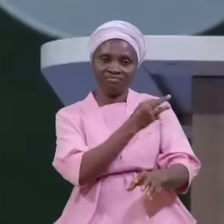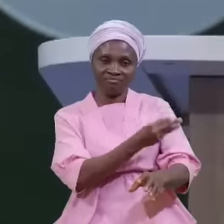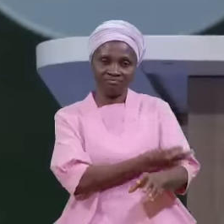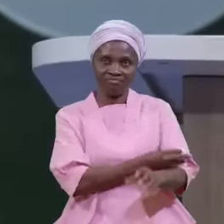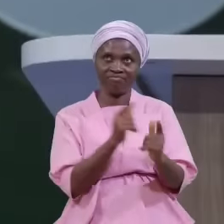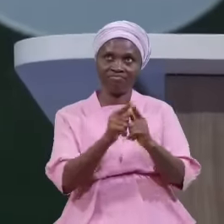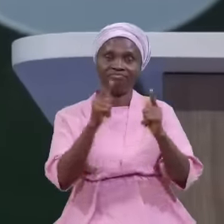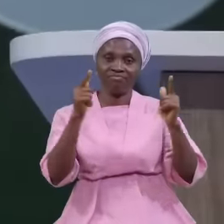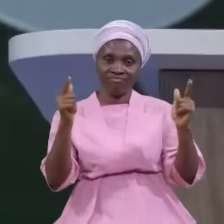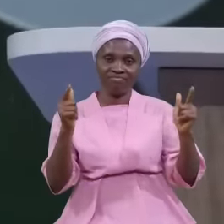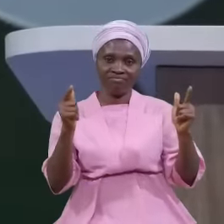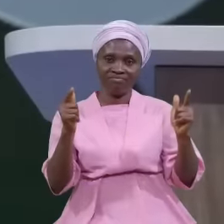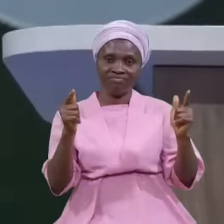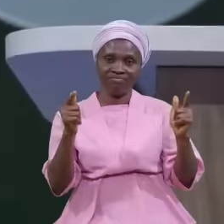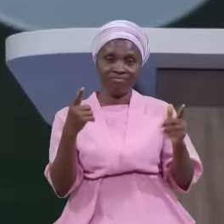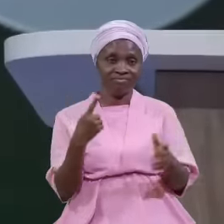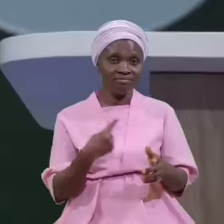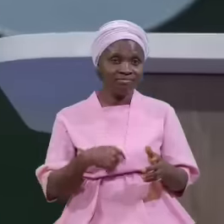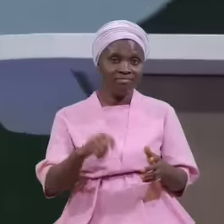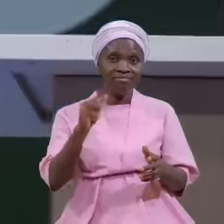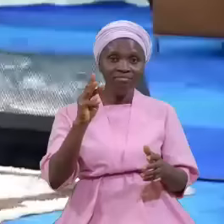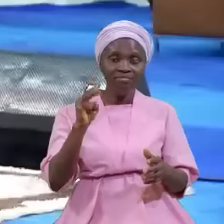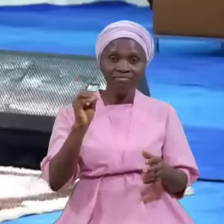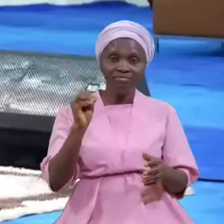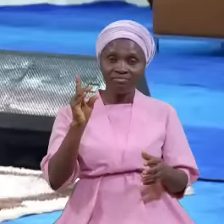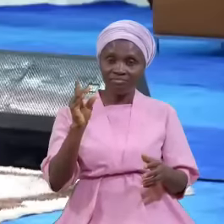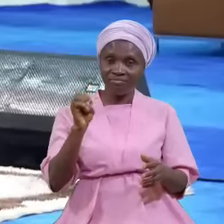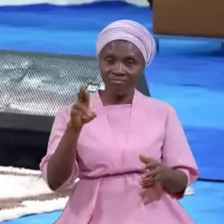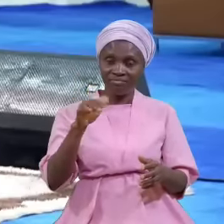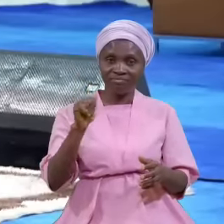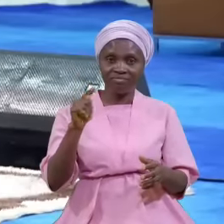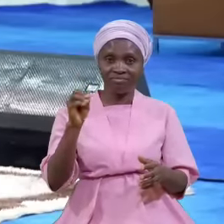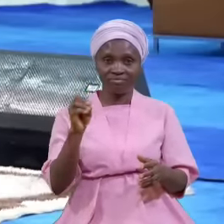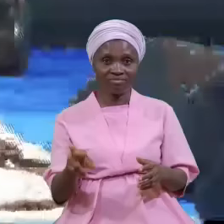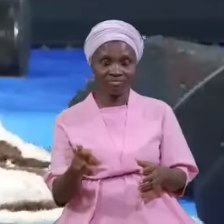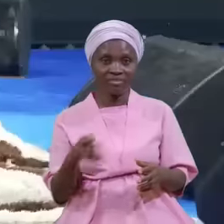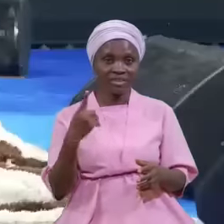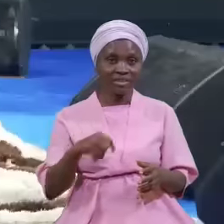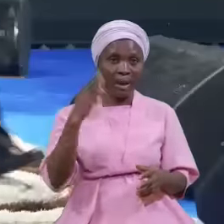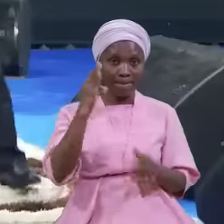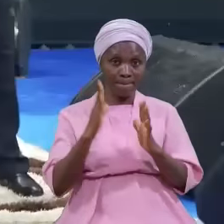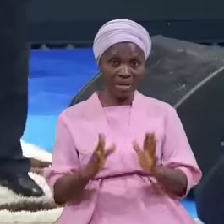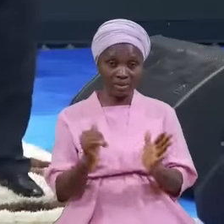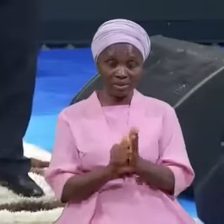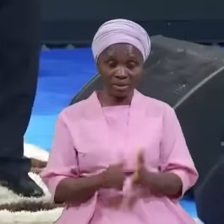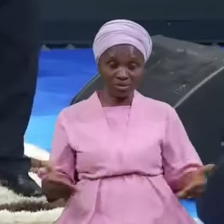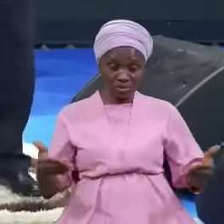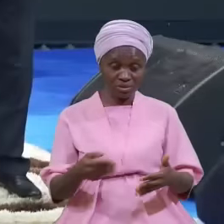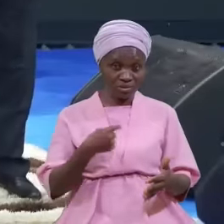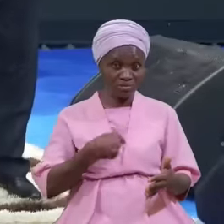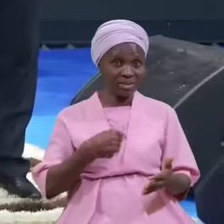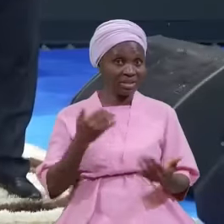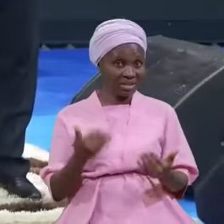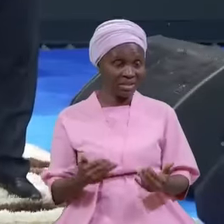Amen. The moderator, the pastor who just introduced me now would have died of COVID. He